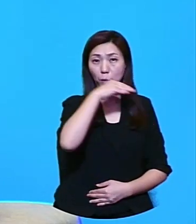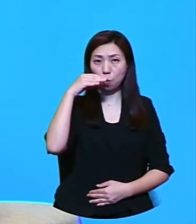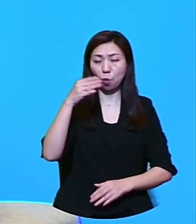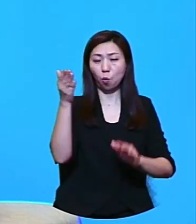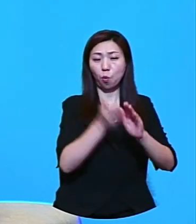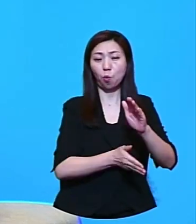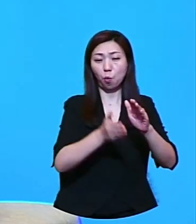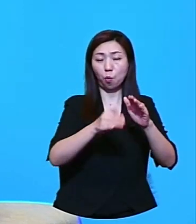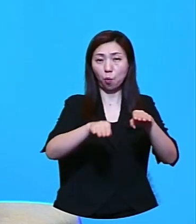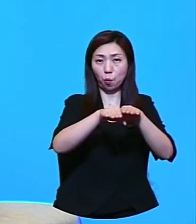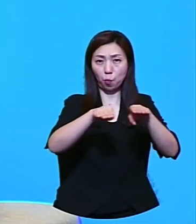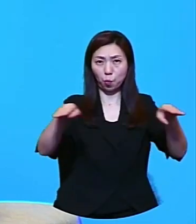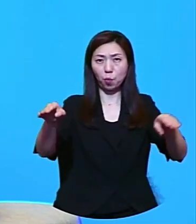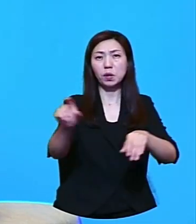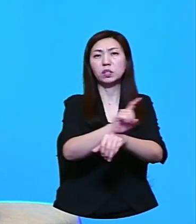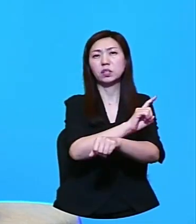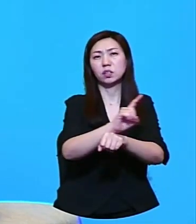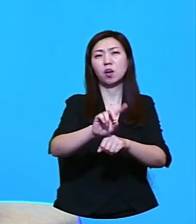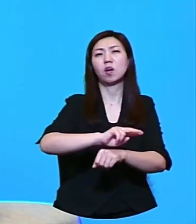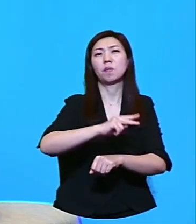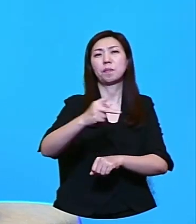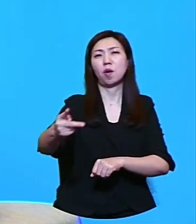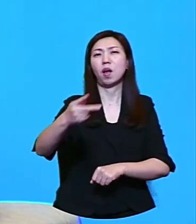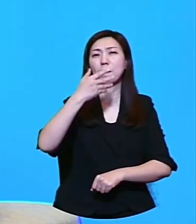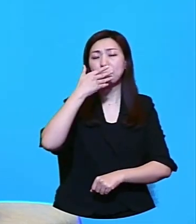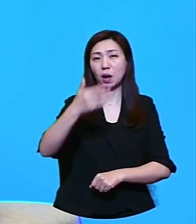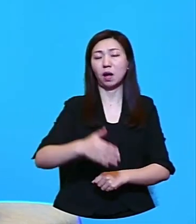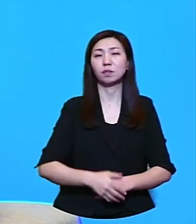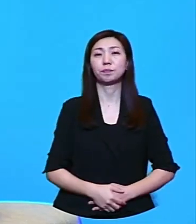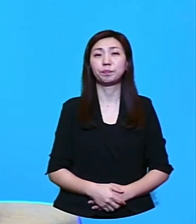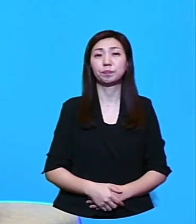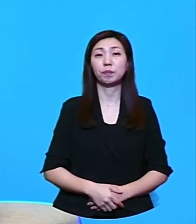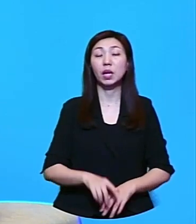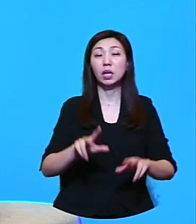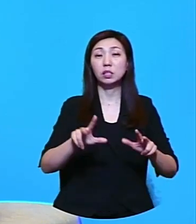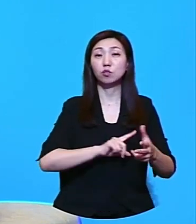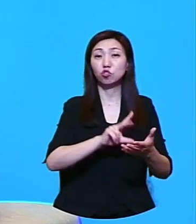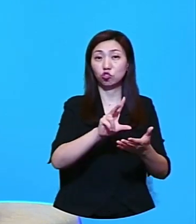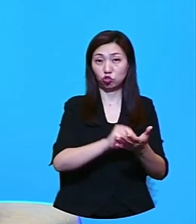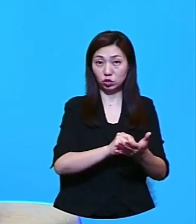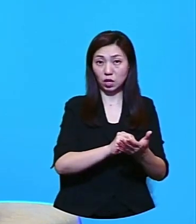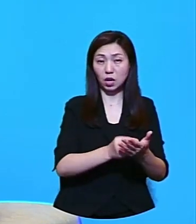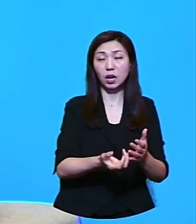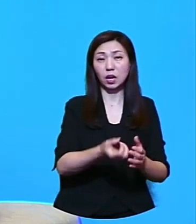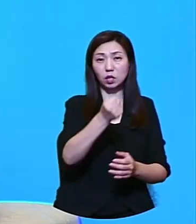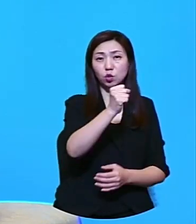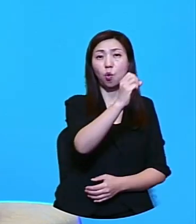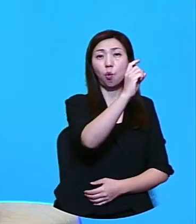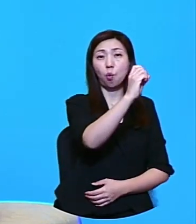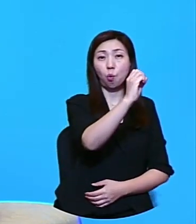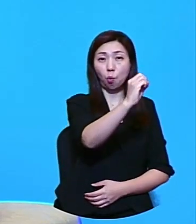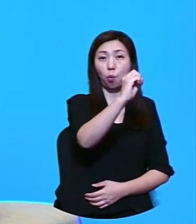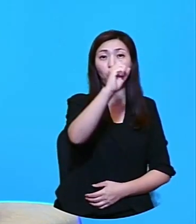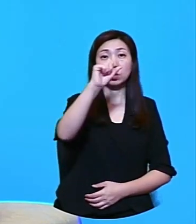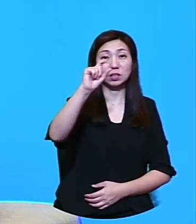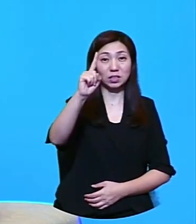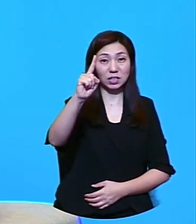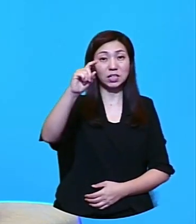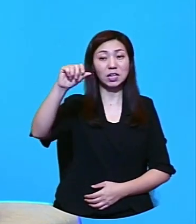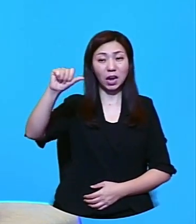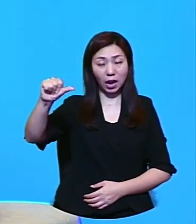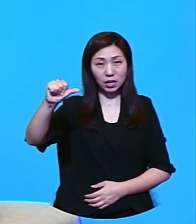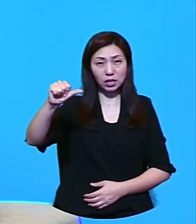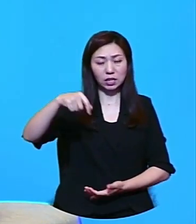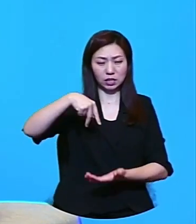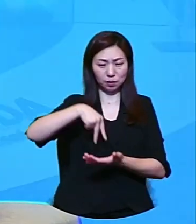this issue through ODA lens, because ODA, if it is used properly